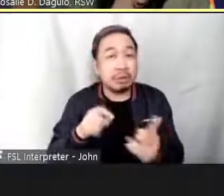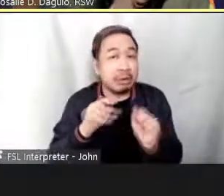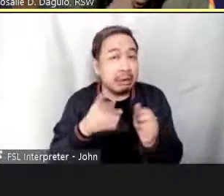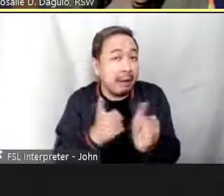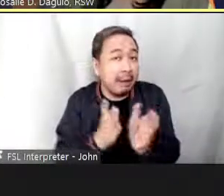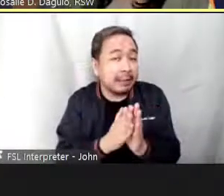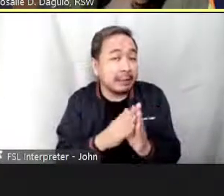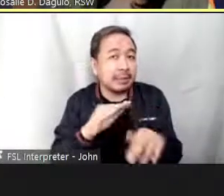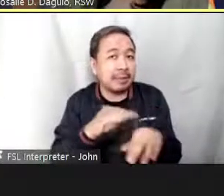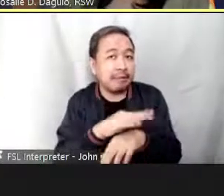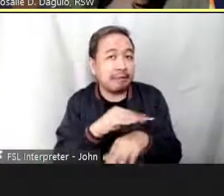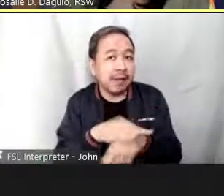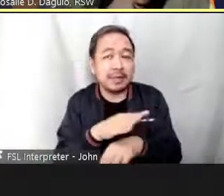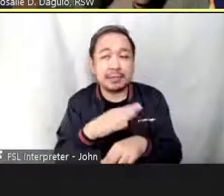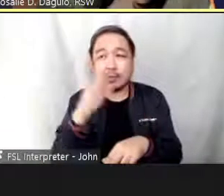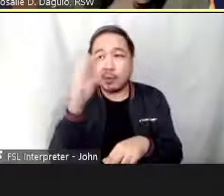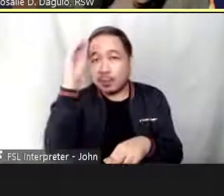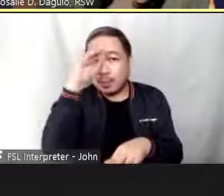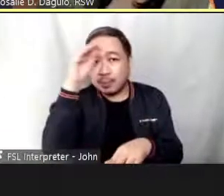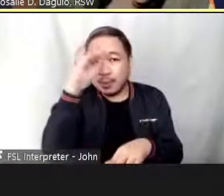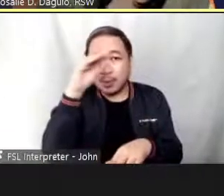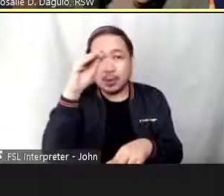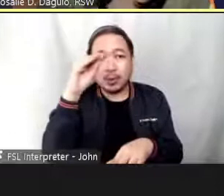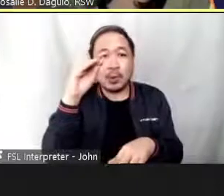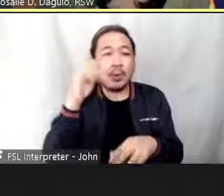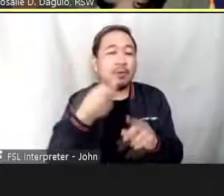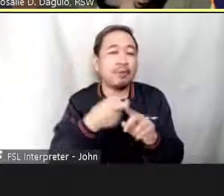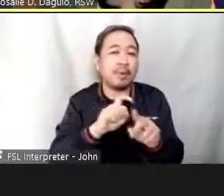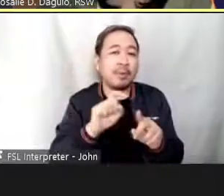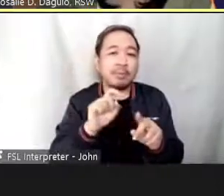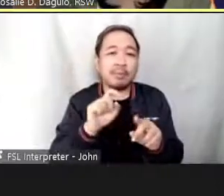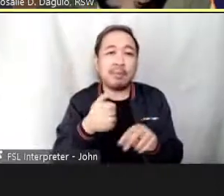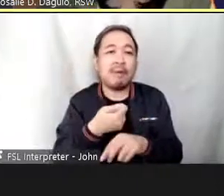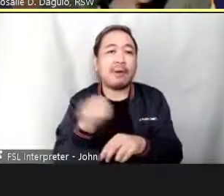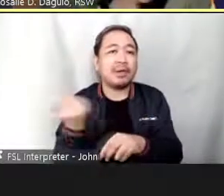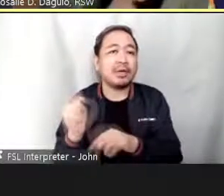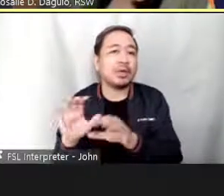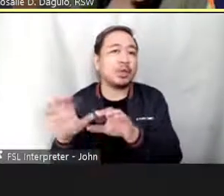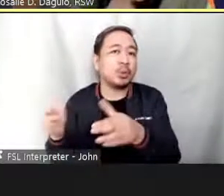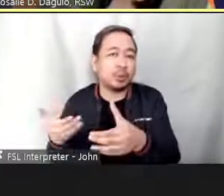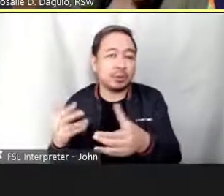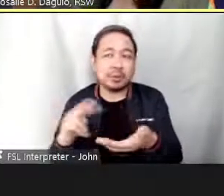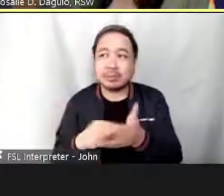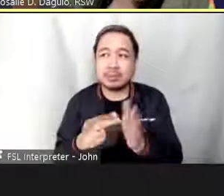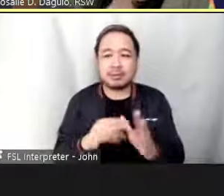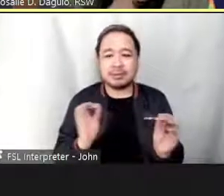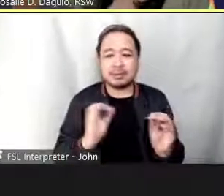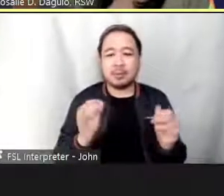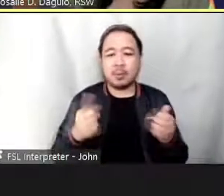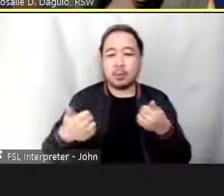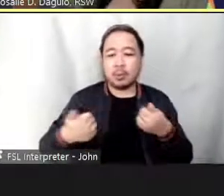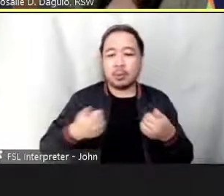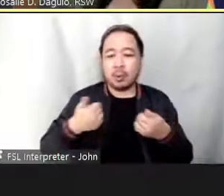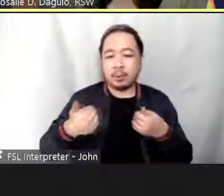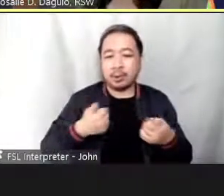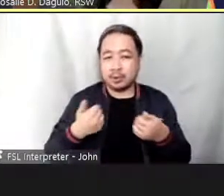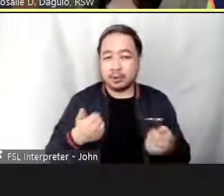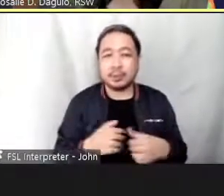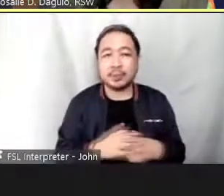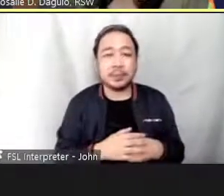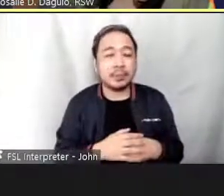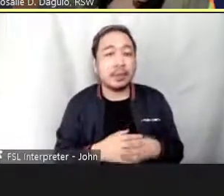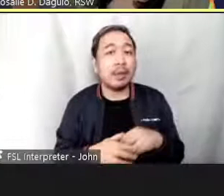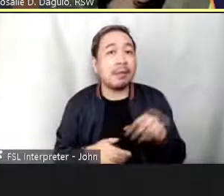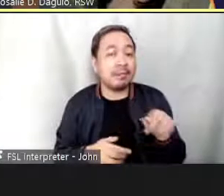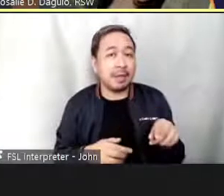opinion from co-workers from another unit, so there's no sense of competition. They prioritize